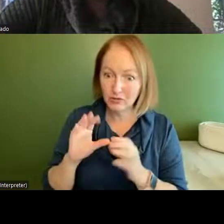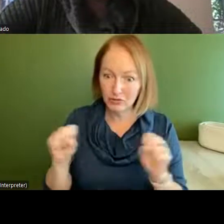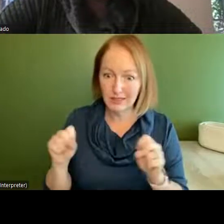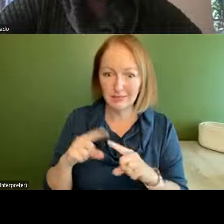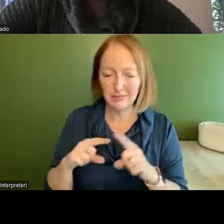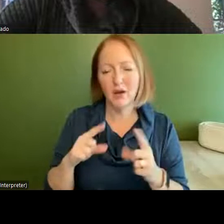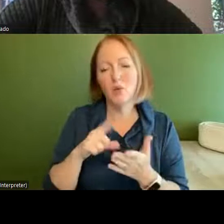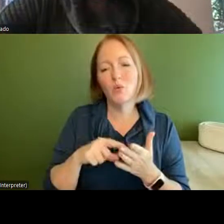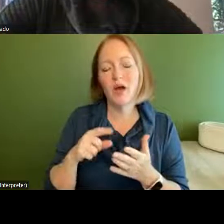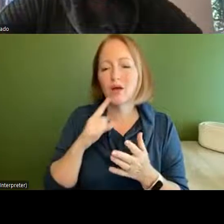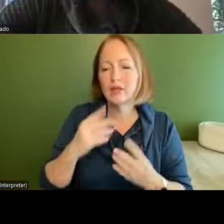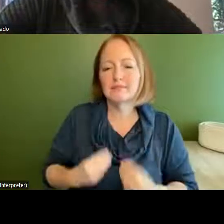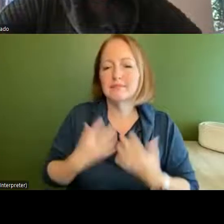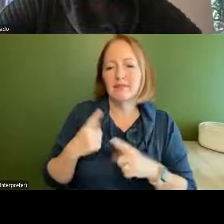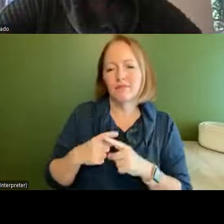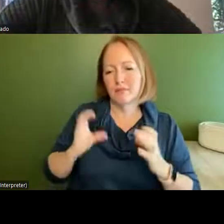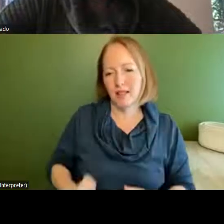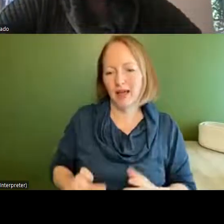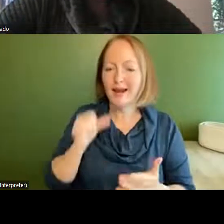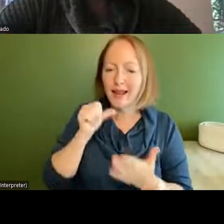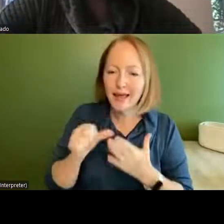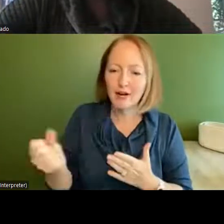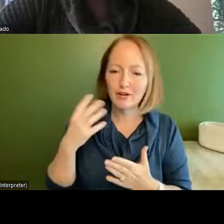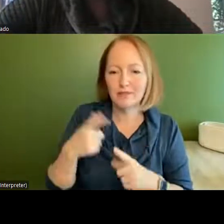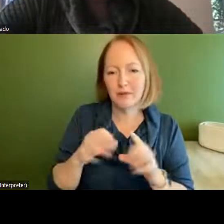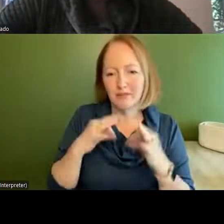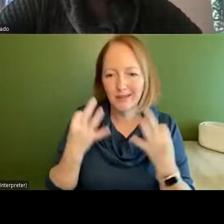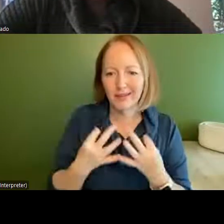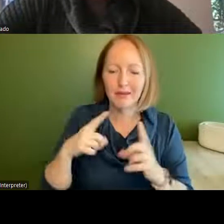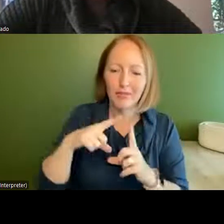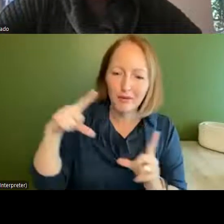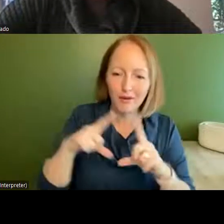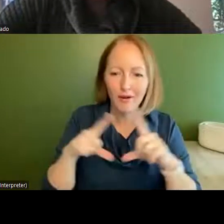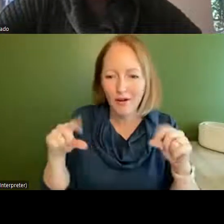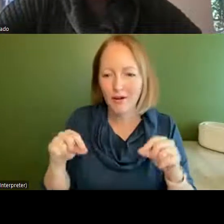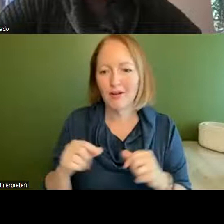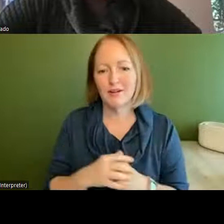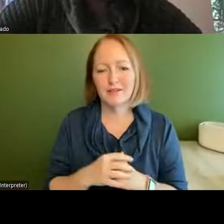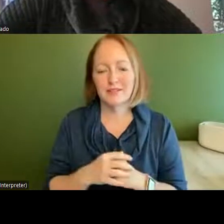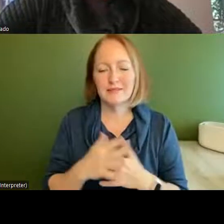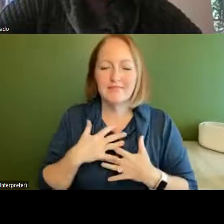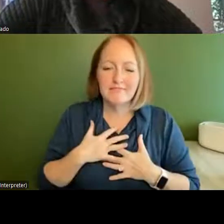back from the clients and the letters I've gotten from families, the cards, the